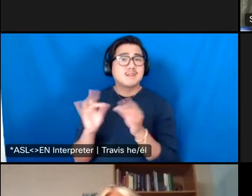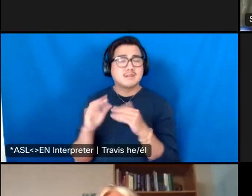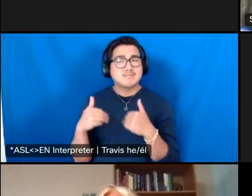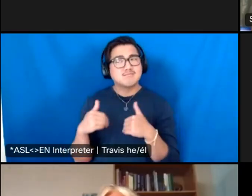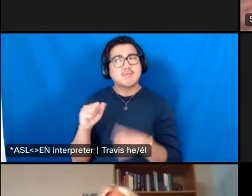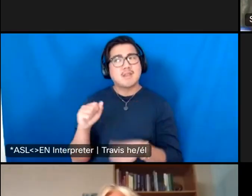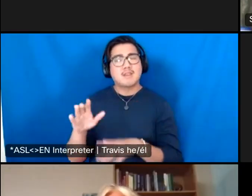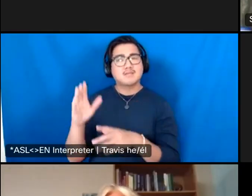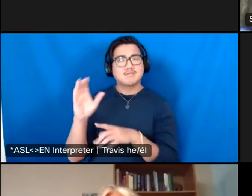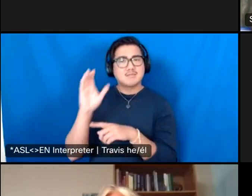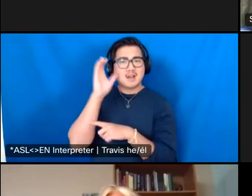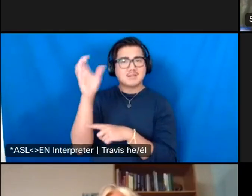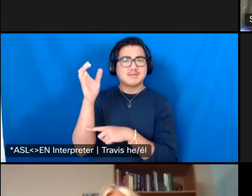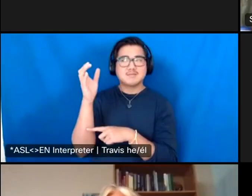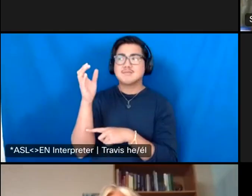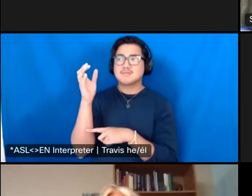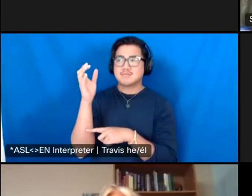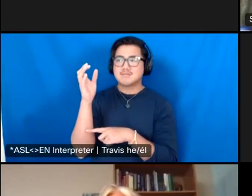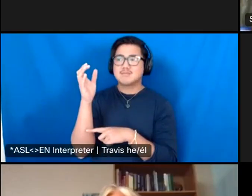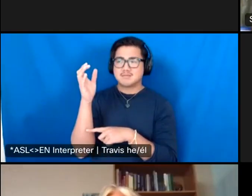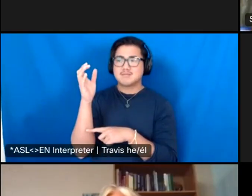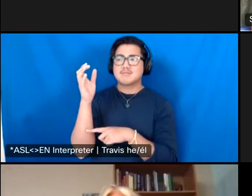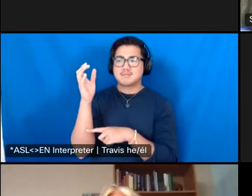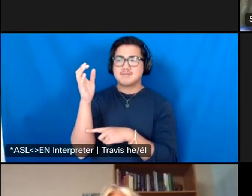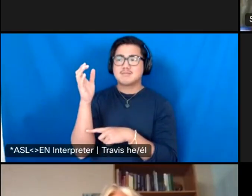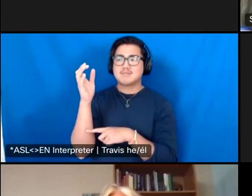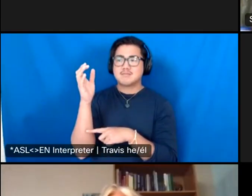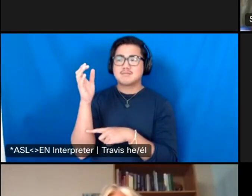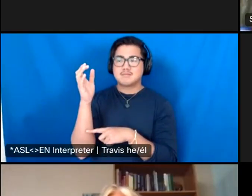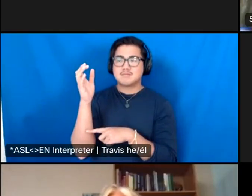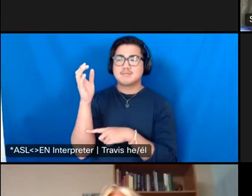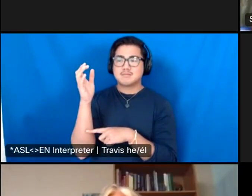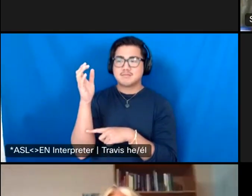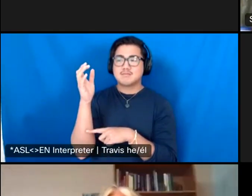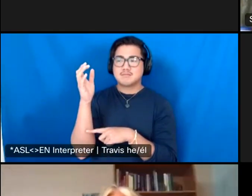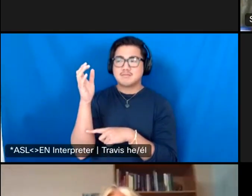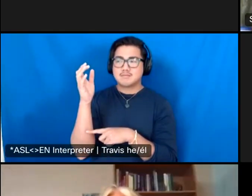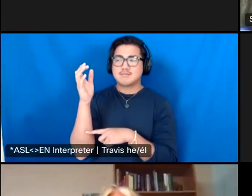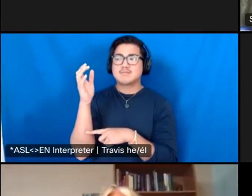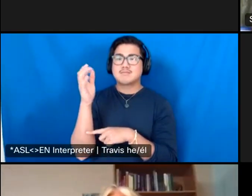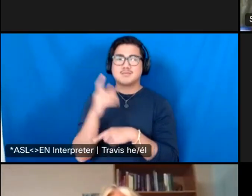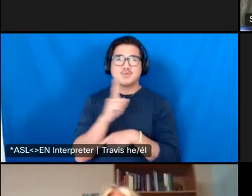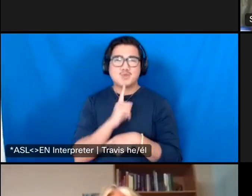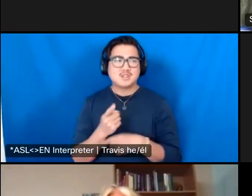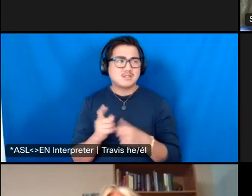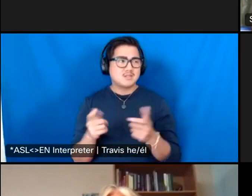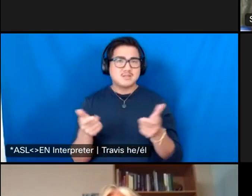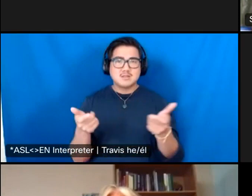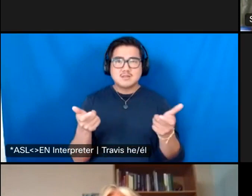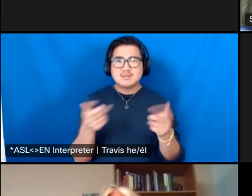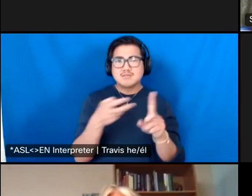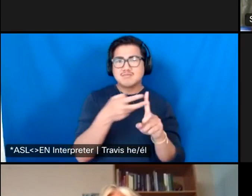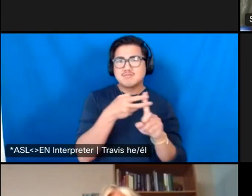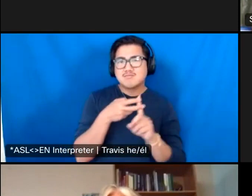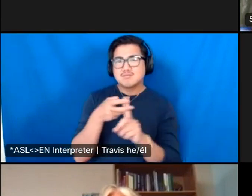my practice and thinking about bringing on folks to work in community in collaboration with me in